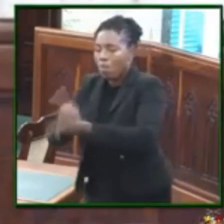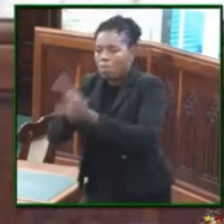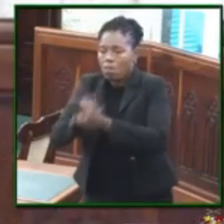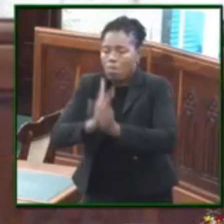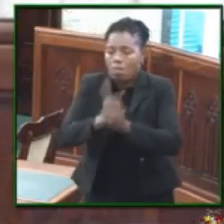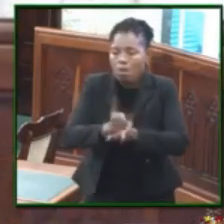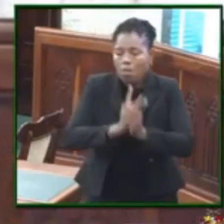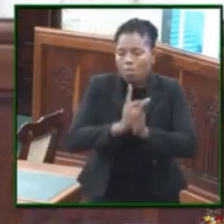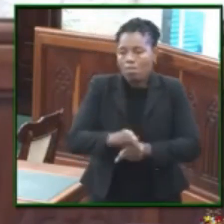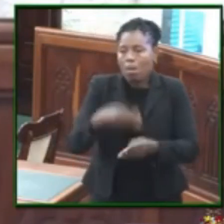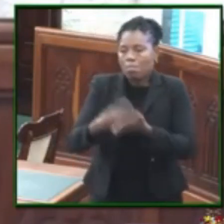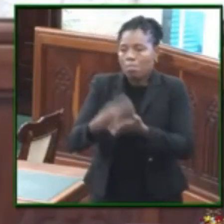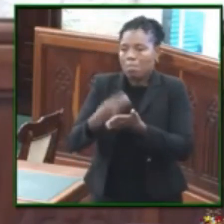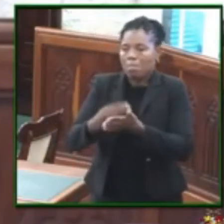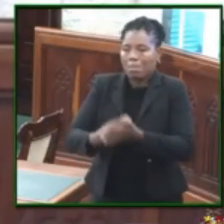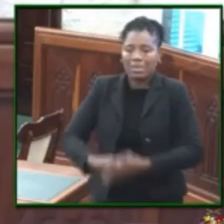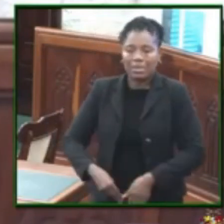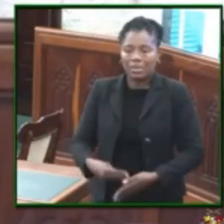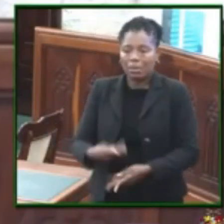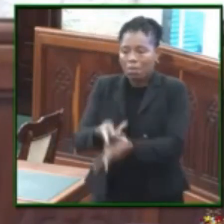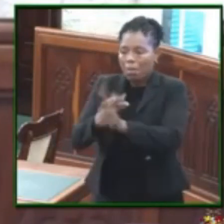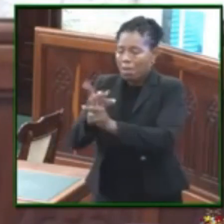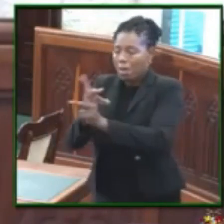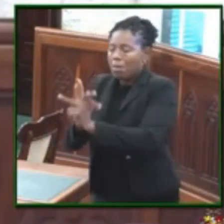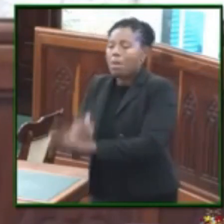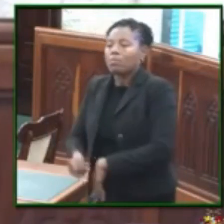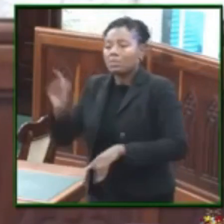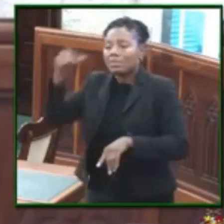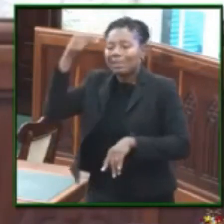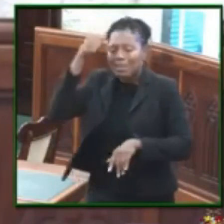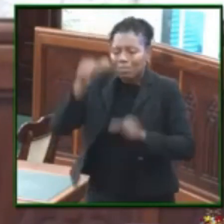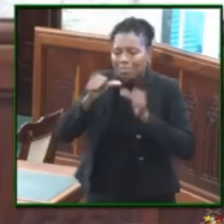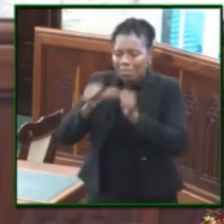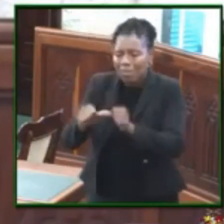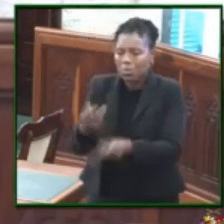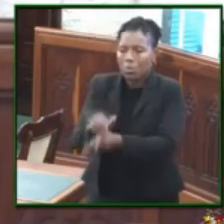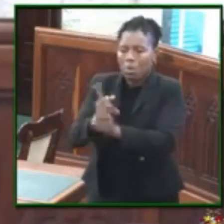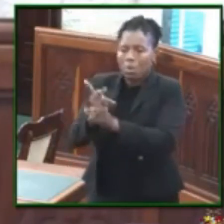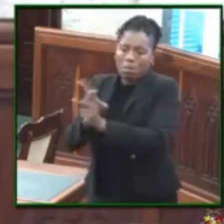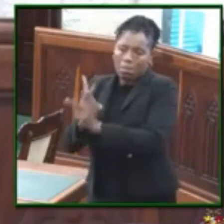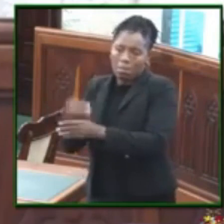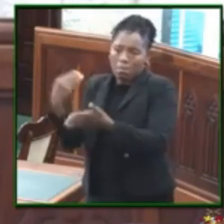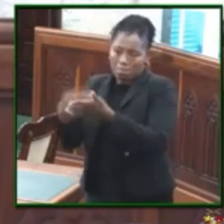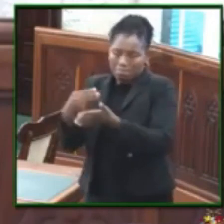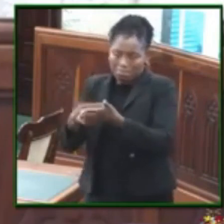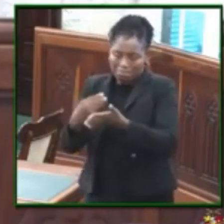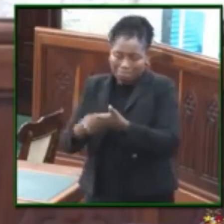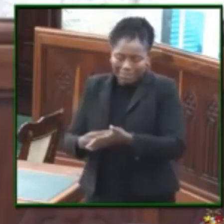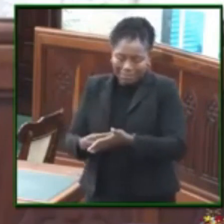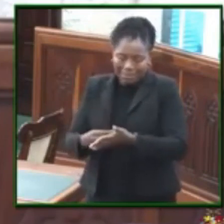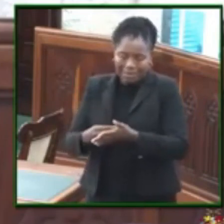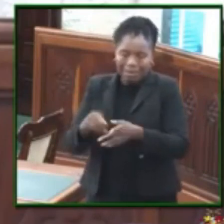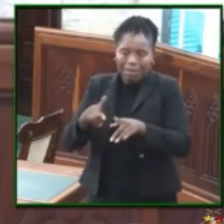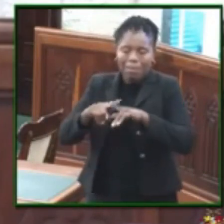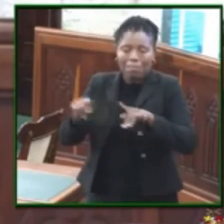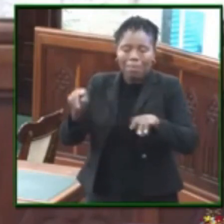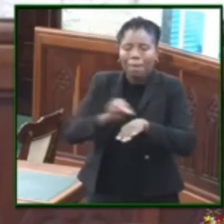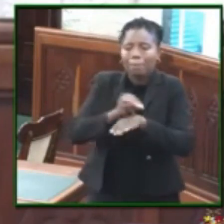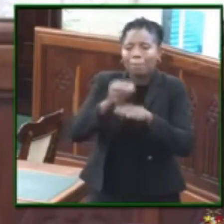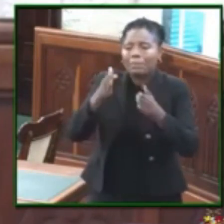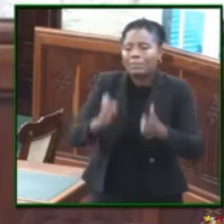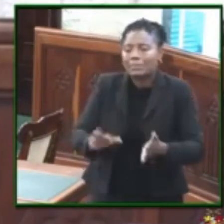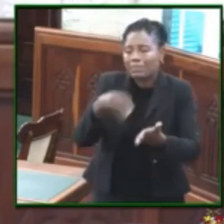unprecedented rate. And this government is borrowing money at an unprecedented rate, except that a Minister